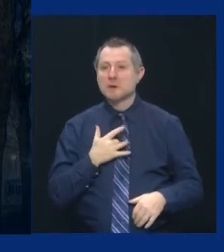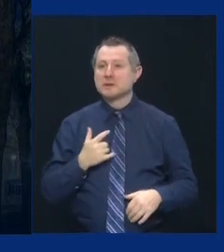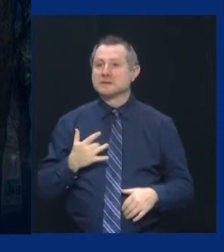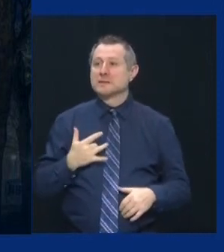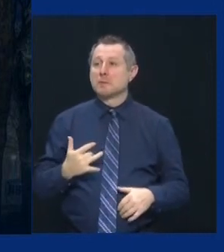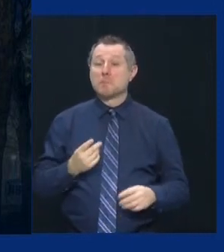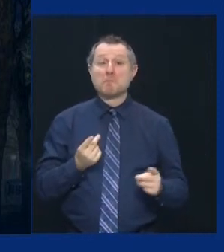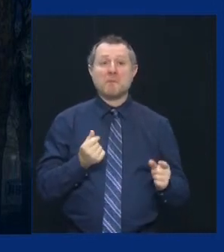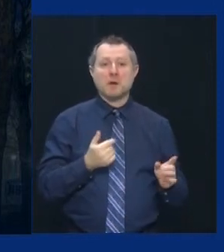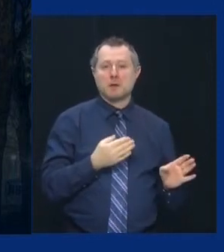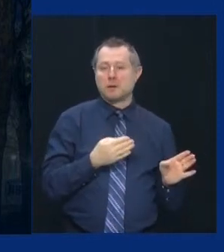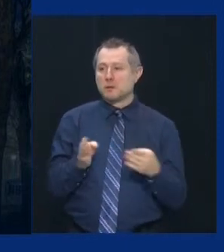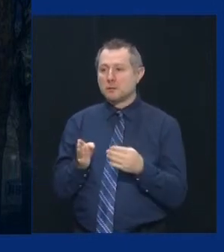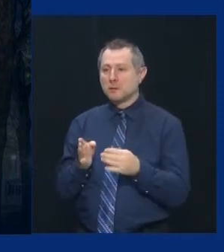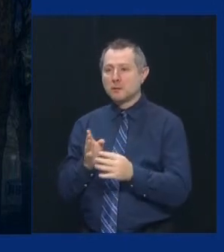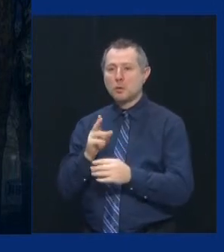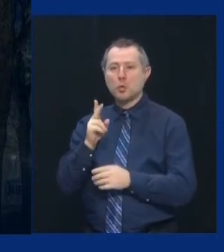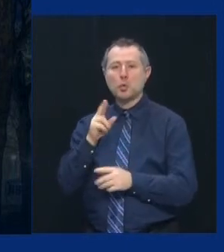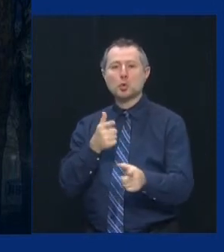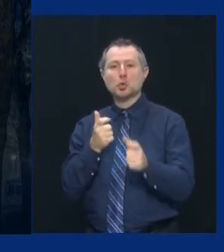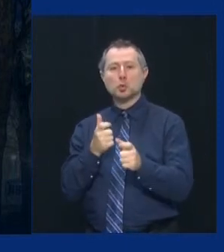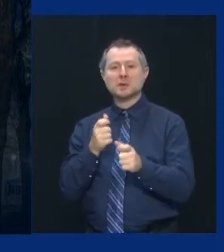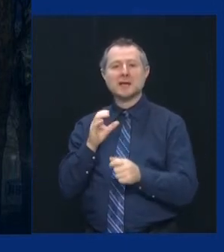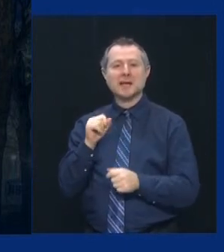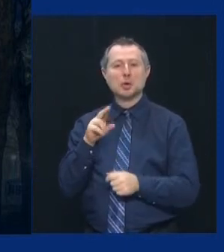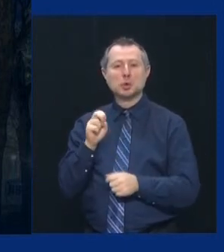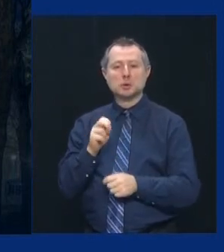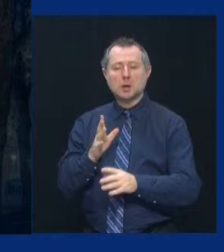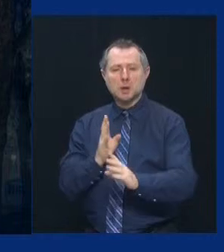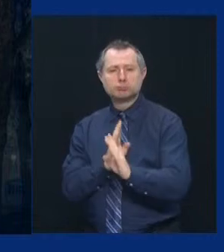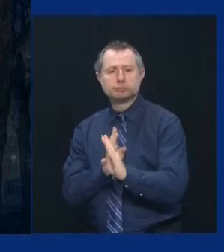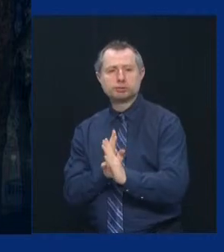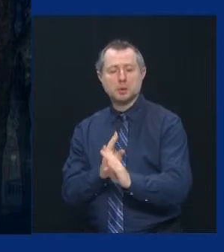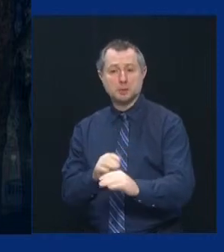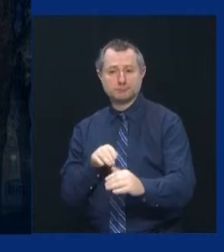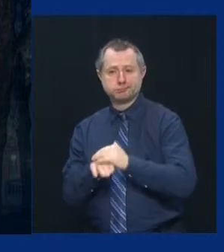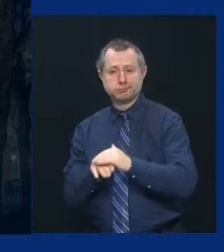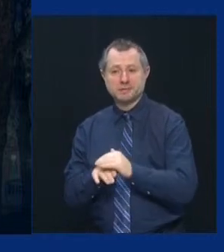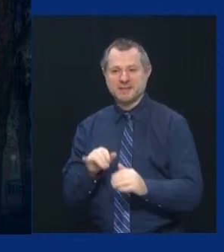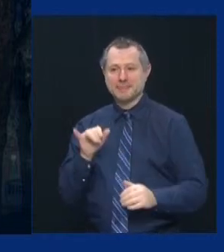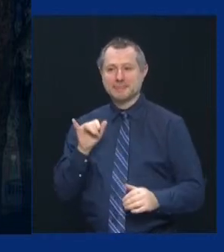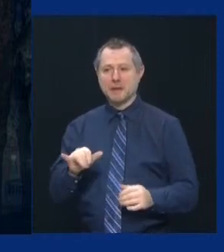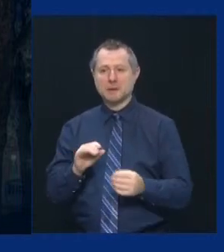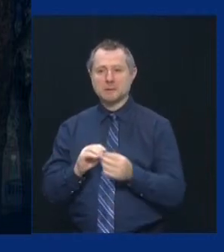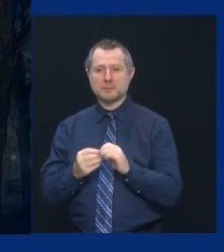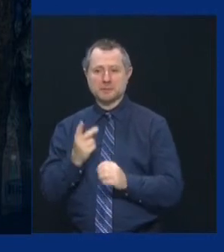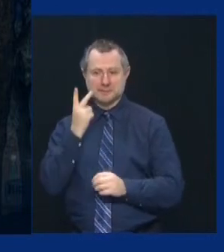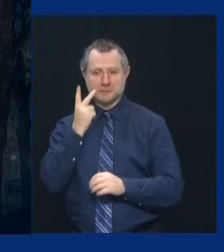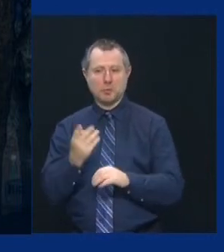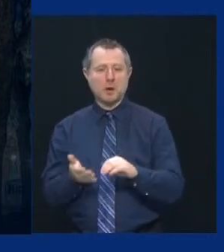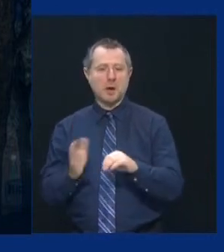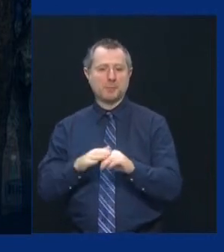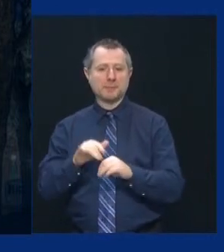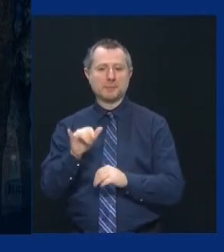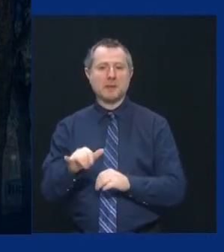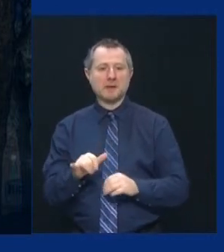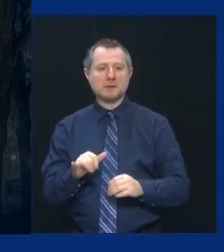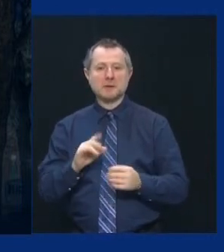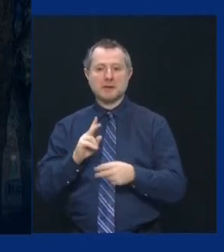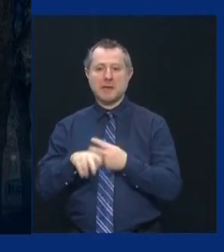test, that's what you tend to see in urgent care clinics. And that's the number that went up in urgent care